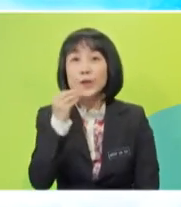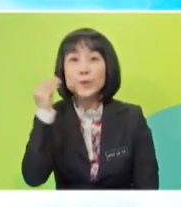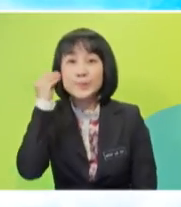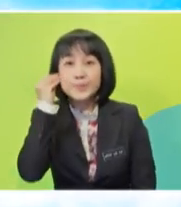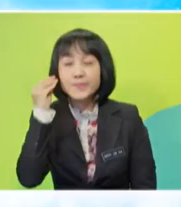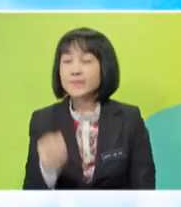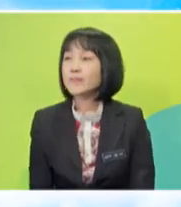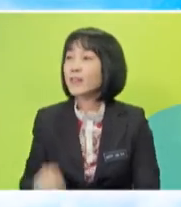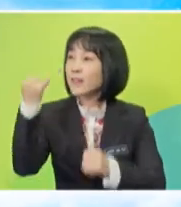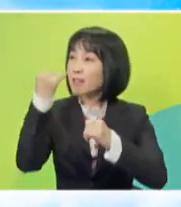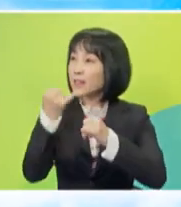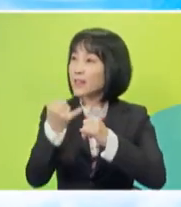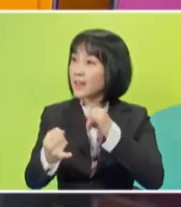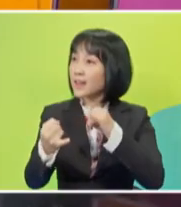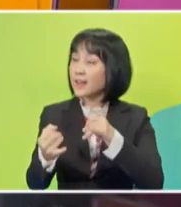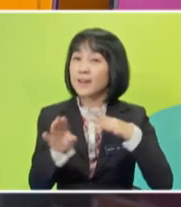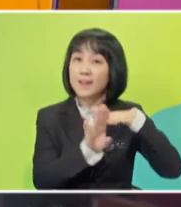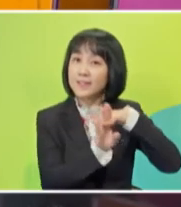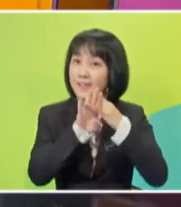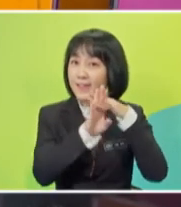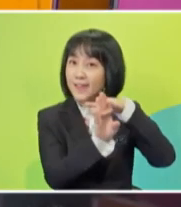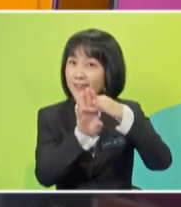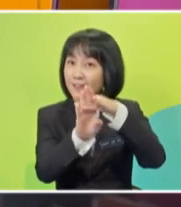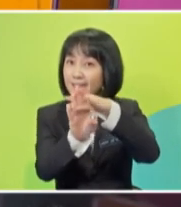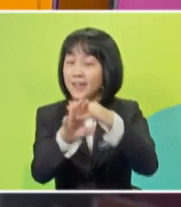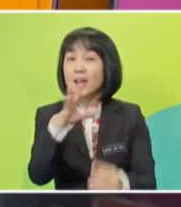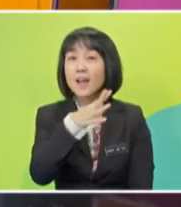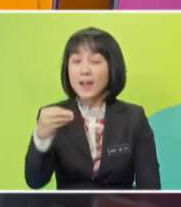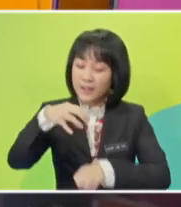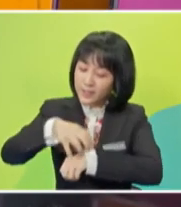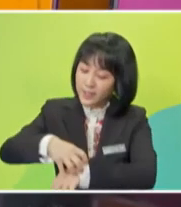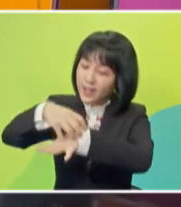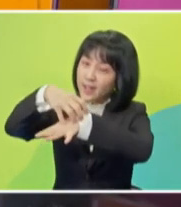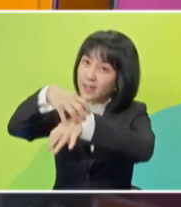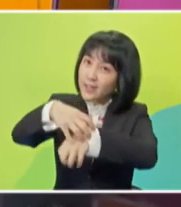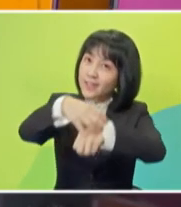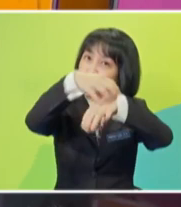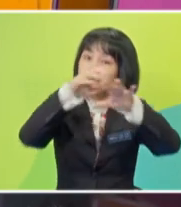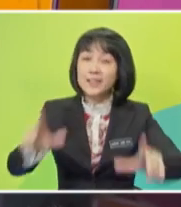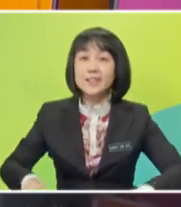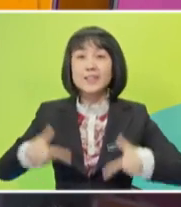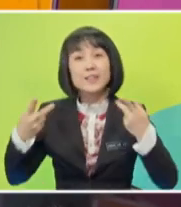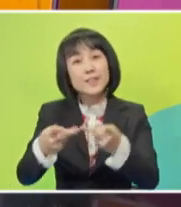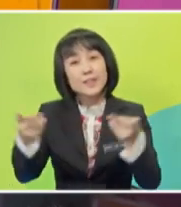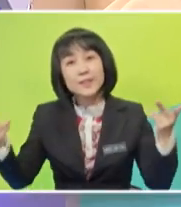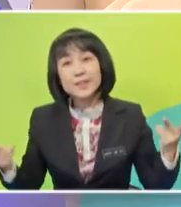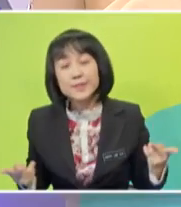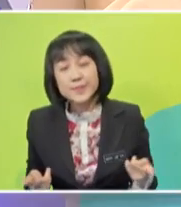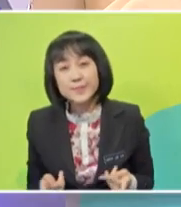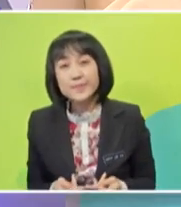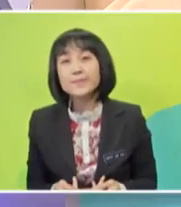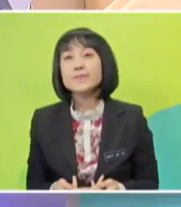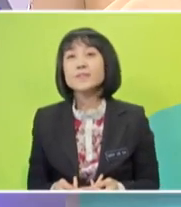last one. The shark and jellyfish live in a place where there